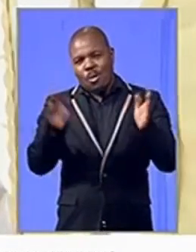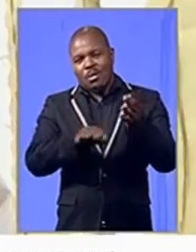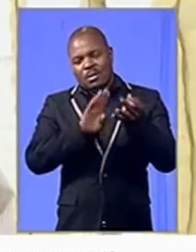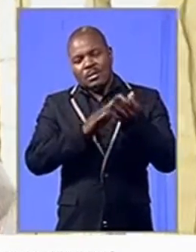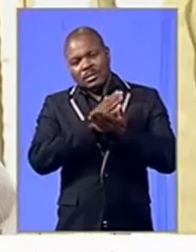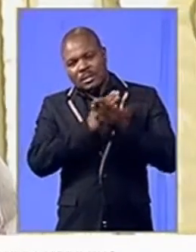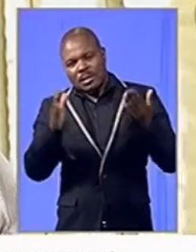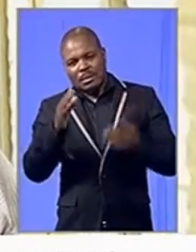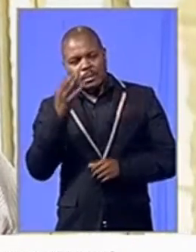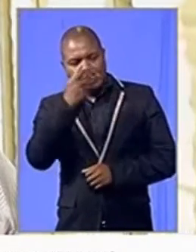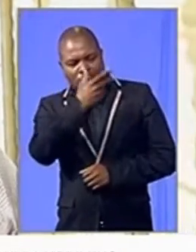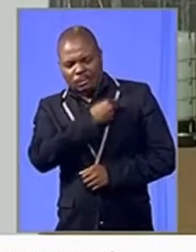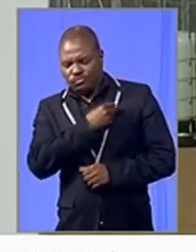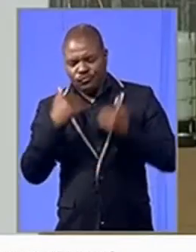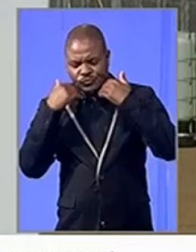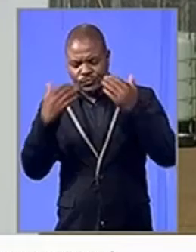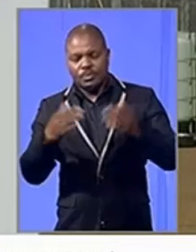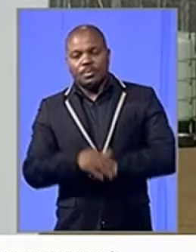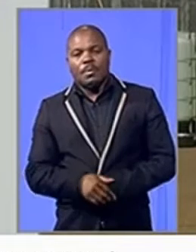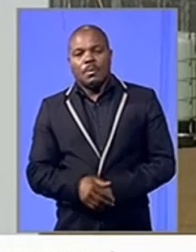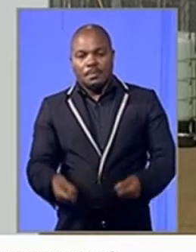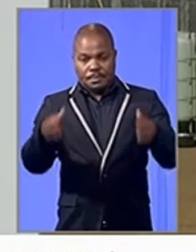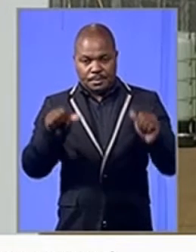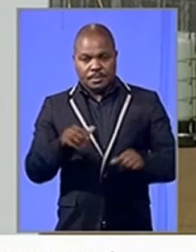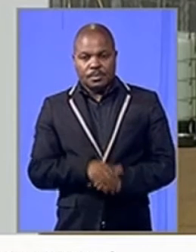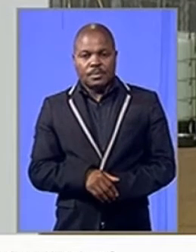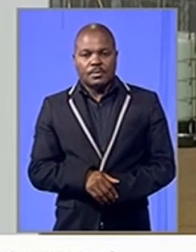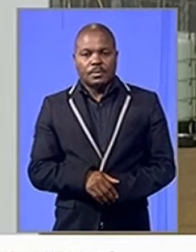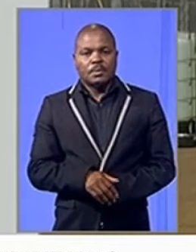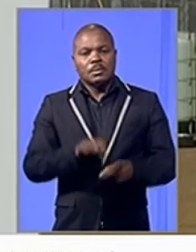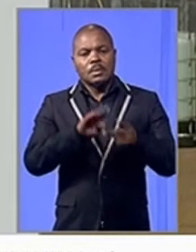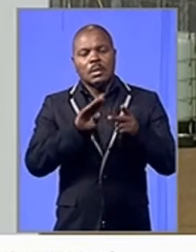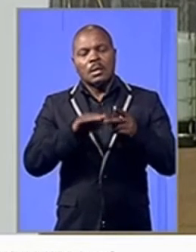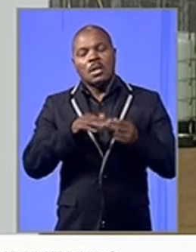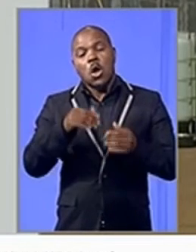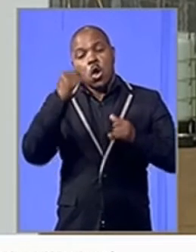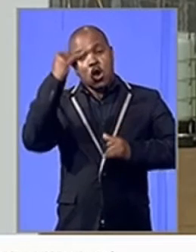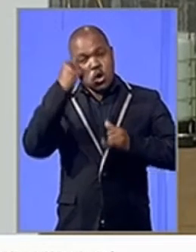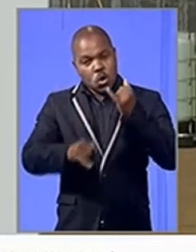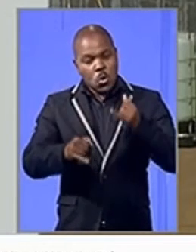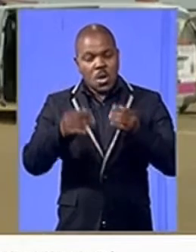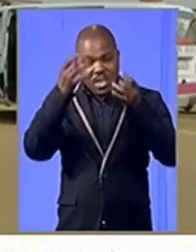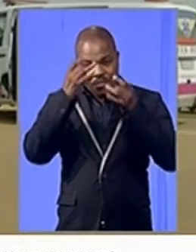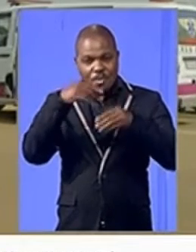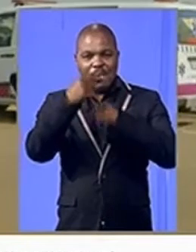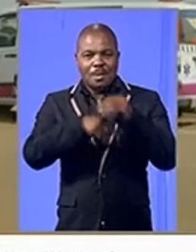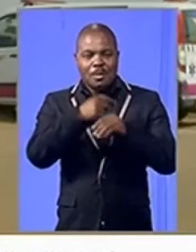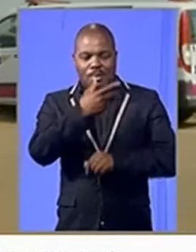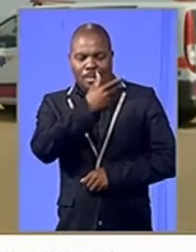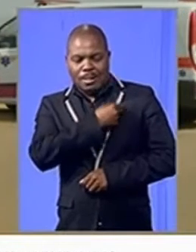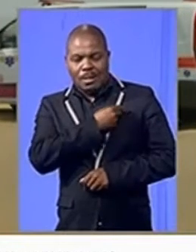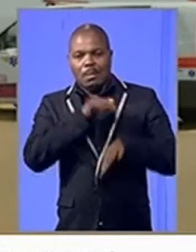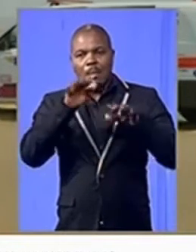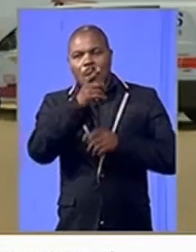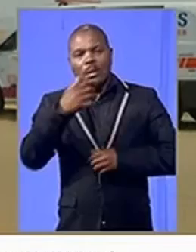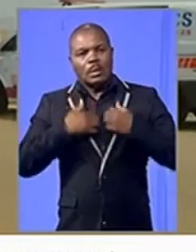kgatlhanong le moento gotlhelele. Re sa le foo, phasalatso ya melaetsa e fosagetseng ka ga meento e tlhotlheletsa baagi ba ba